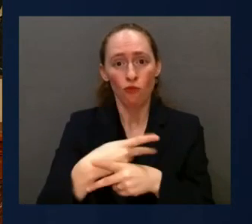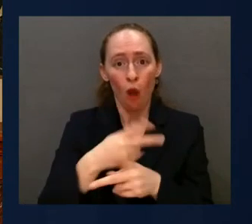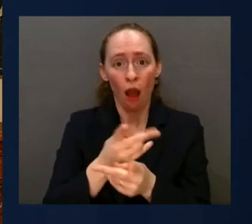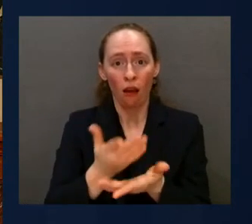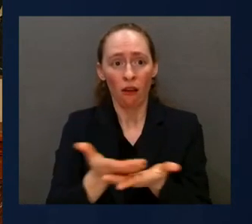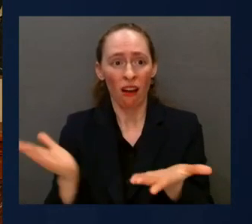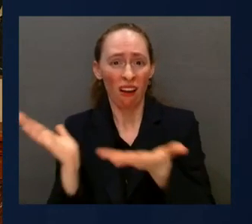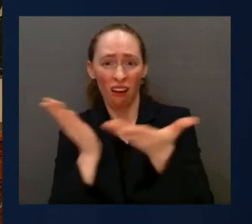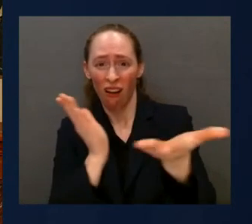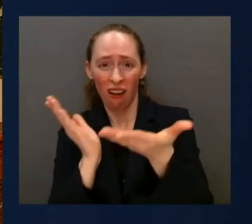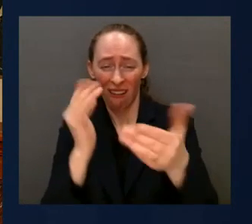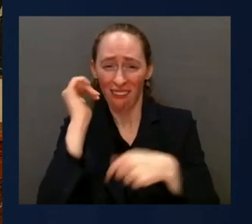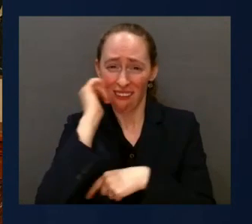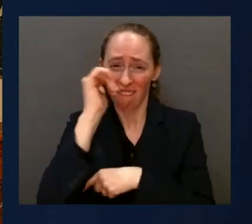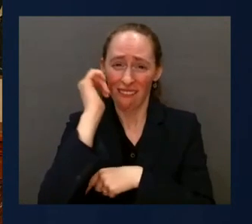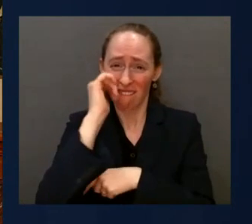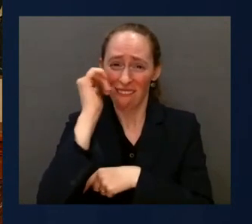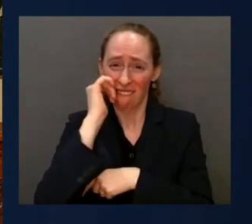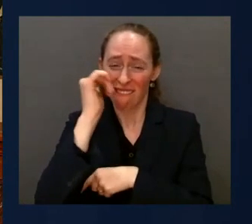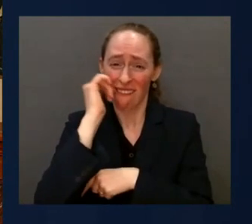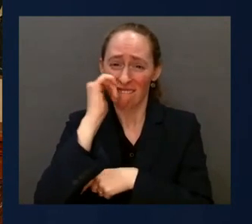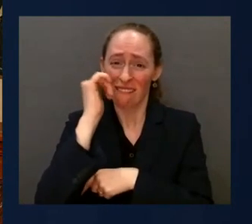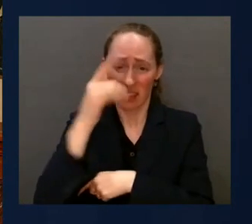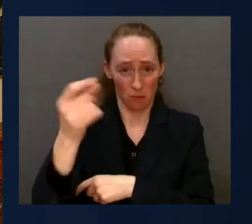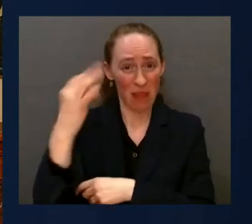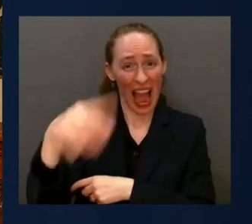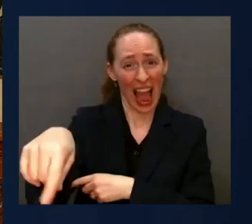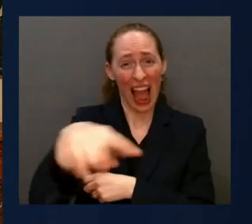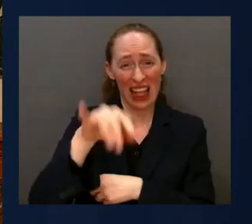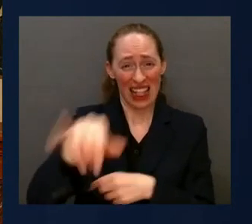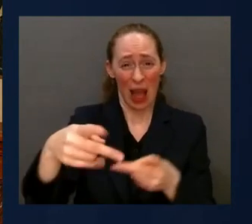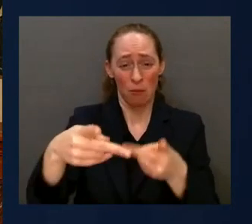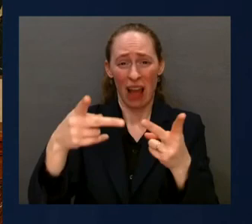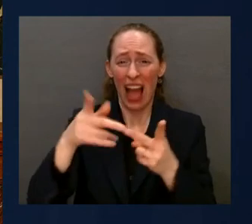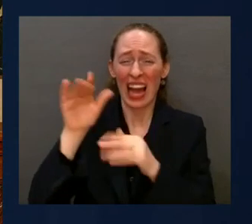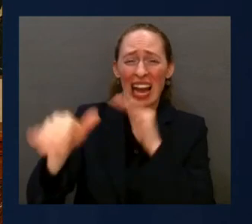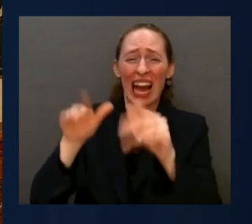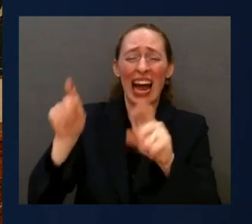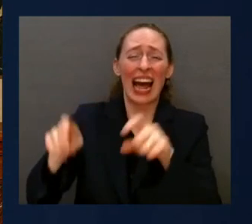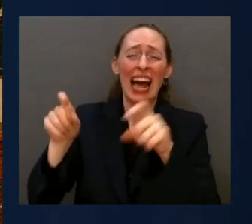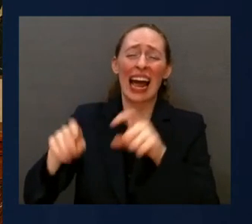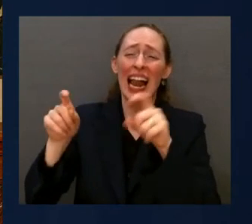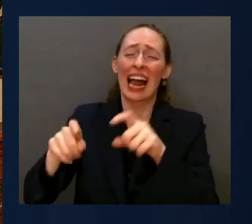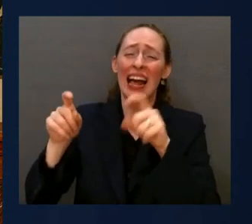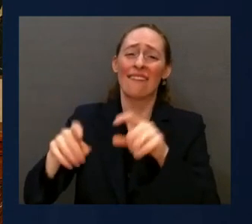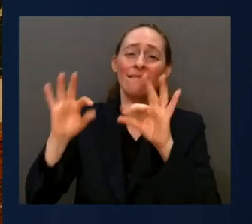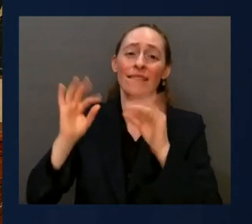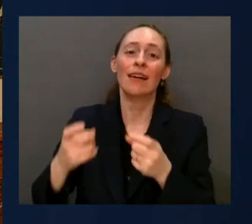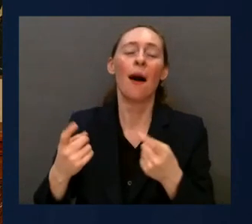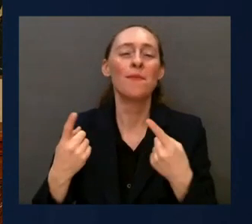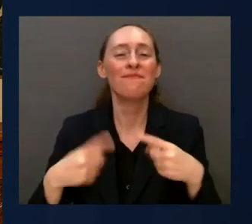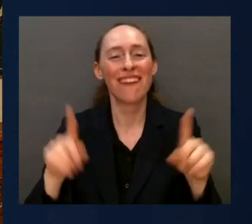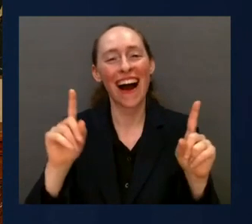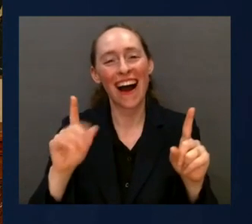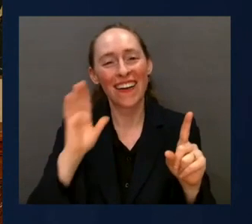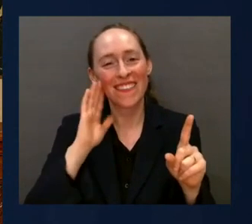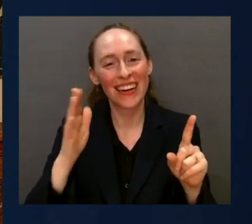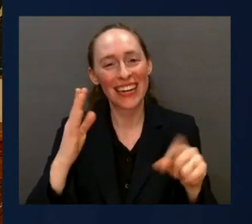done. I went there last month with Democrats and Republicans and from both states to deliver a commitment